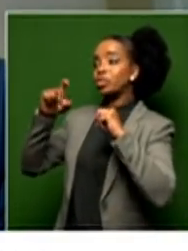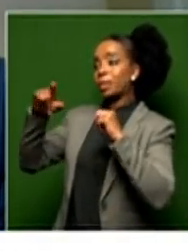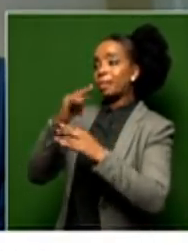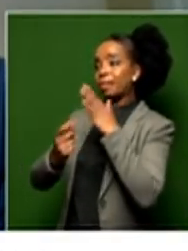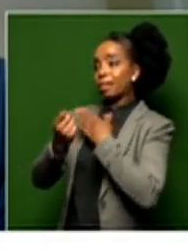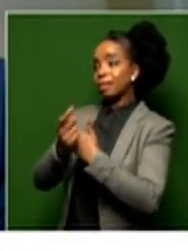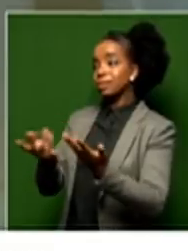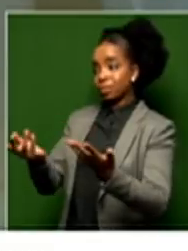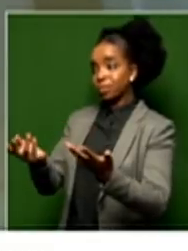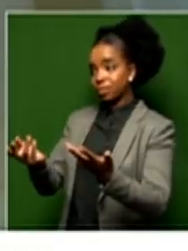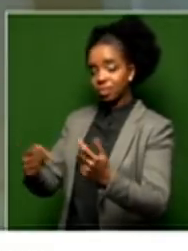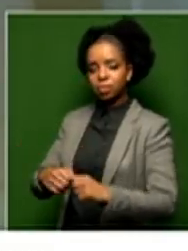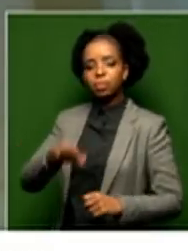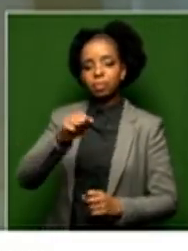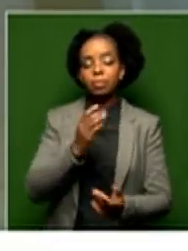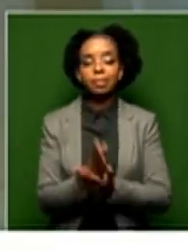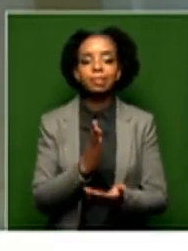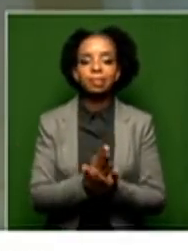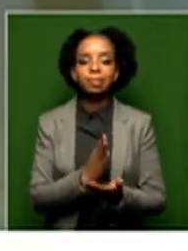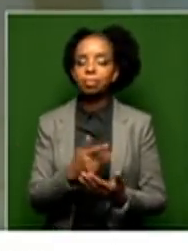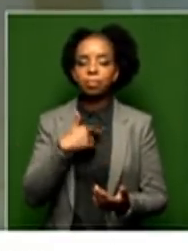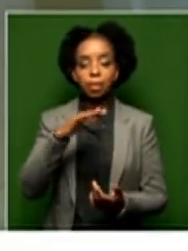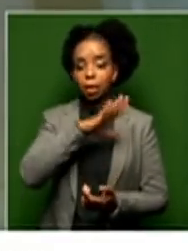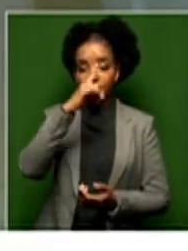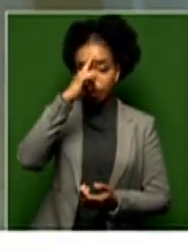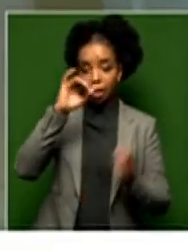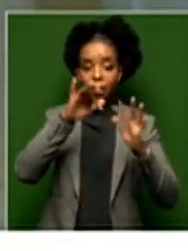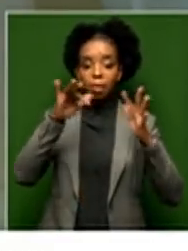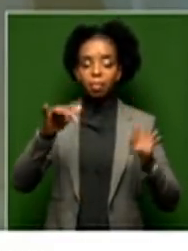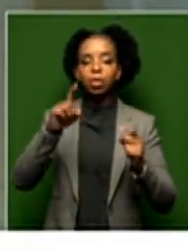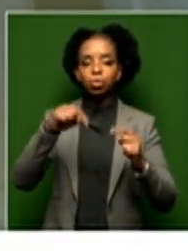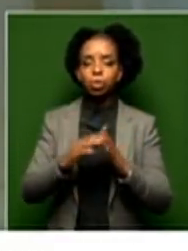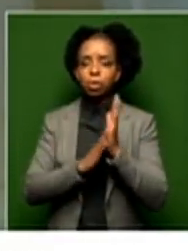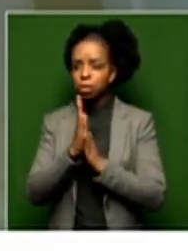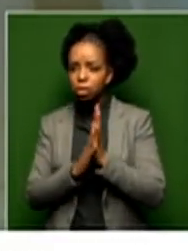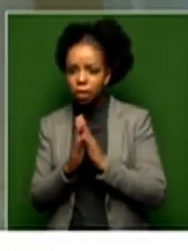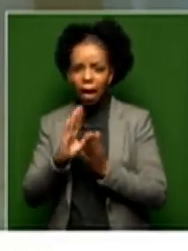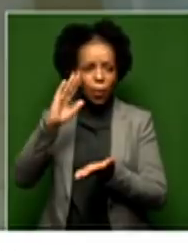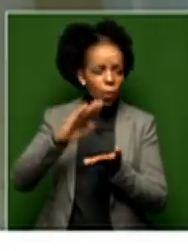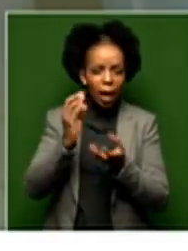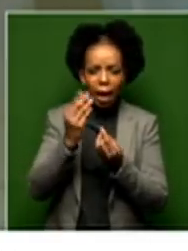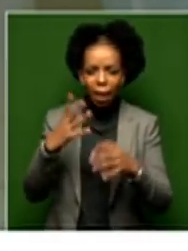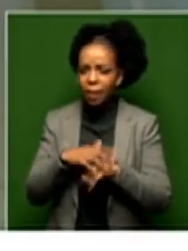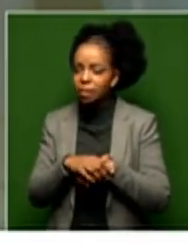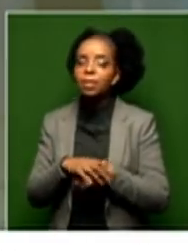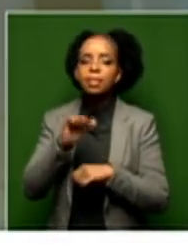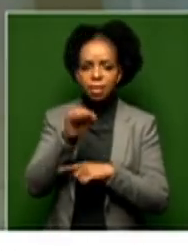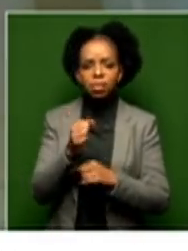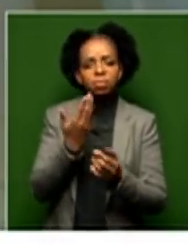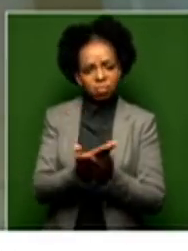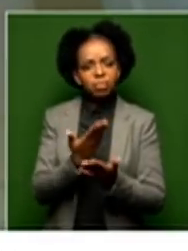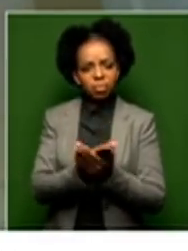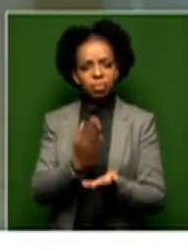think one must get over-optimistic about how much the price will come down. Yes, there are opportunities to reduce the tariff